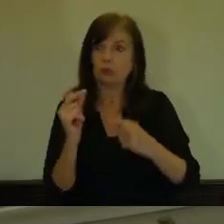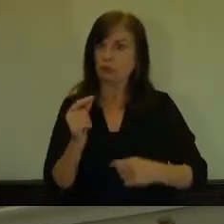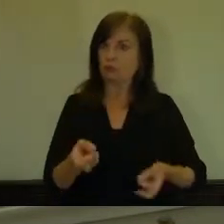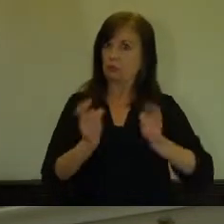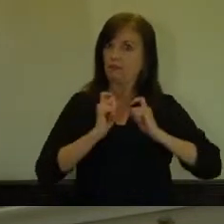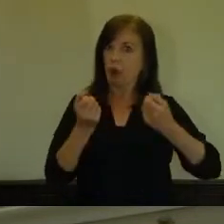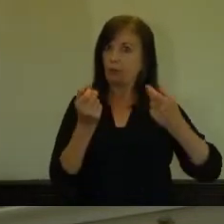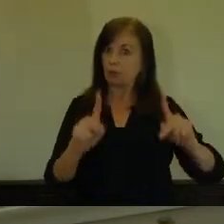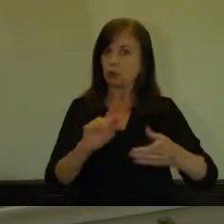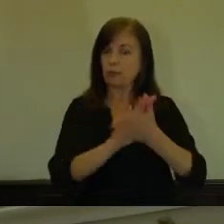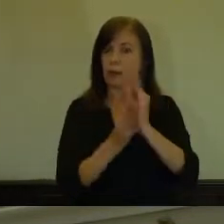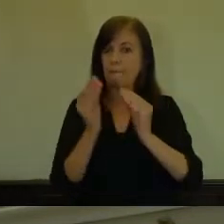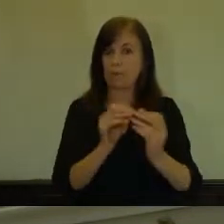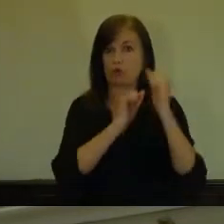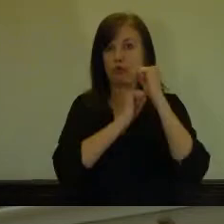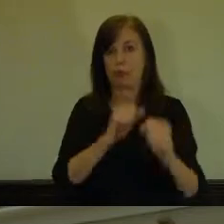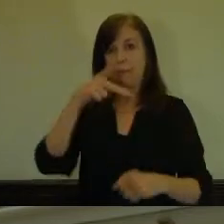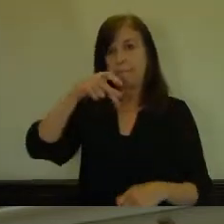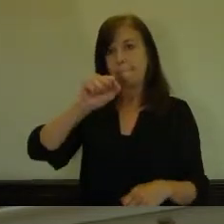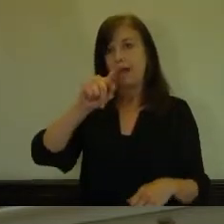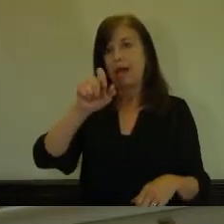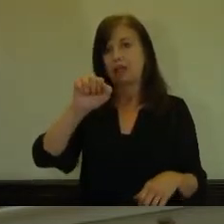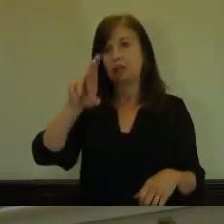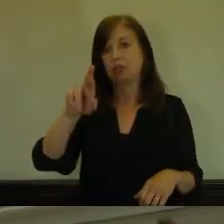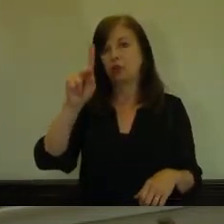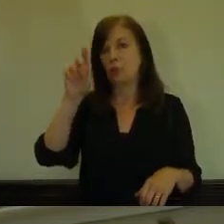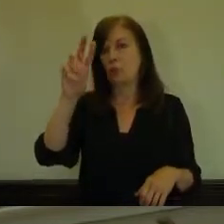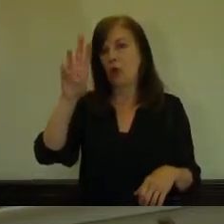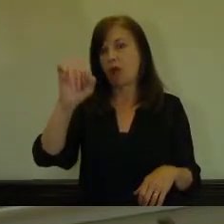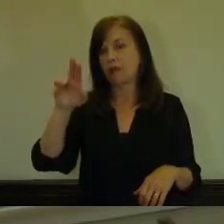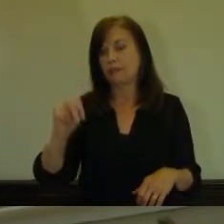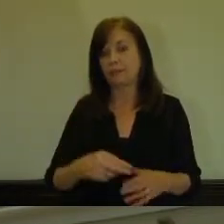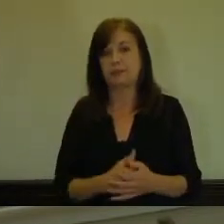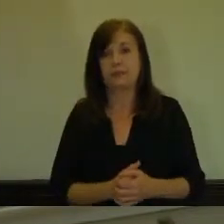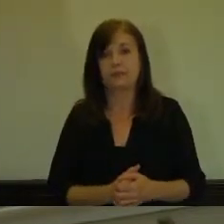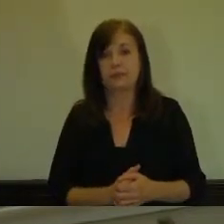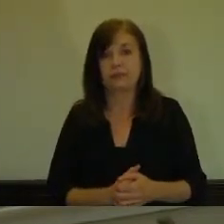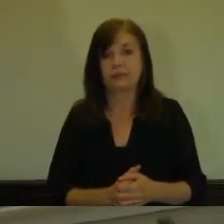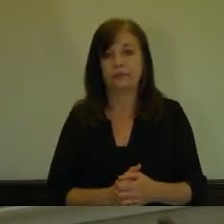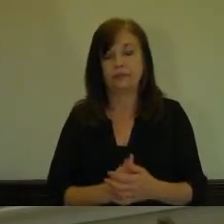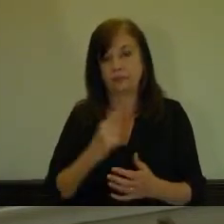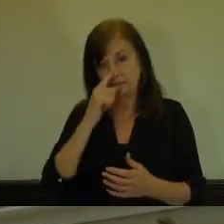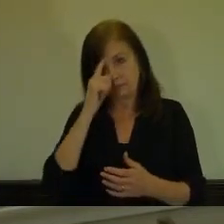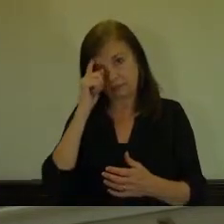stronger. Pastor Kwan, First Unitarian.